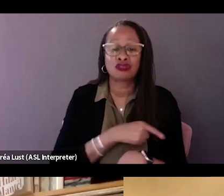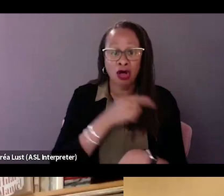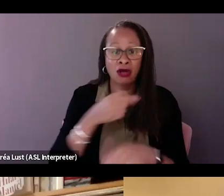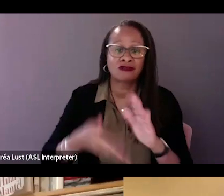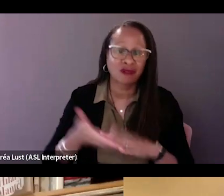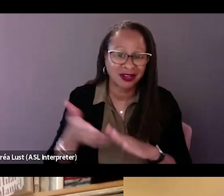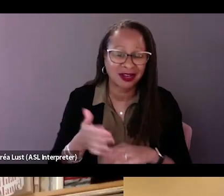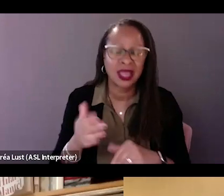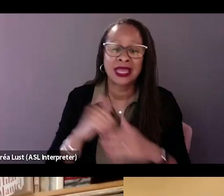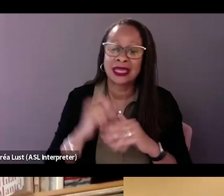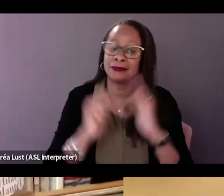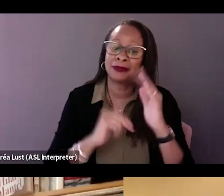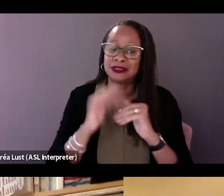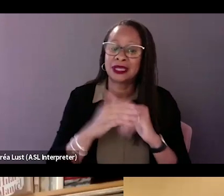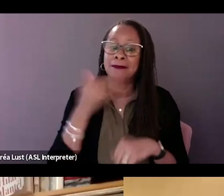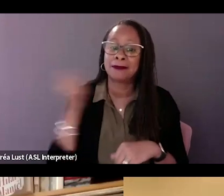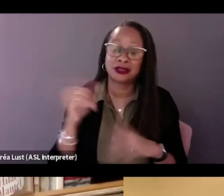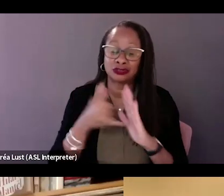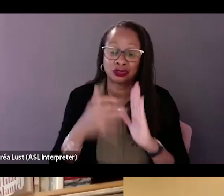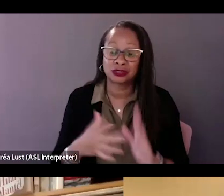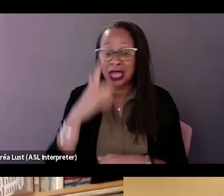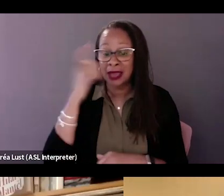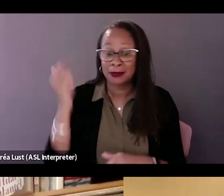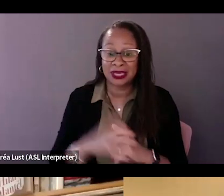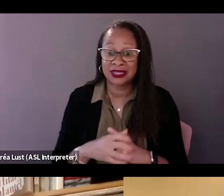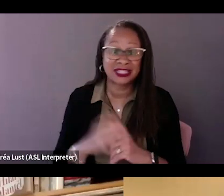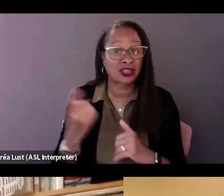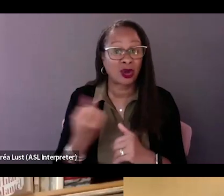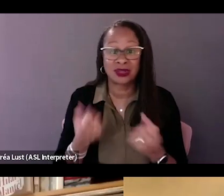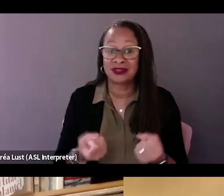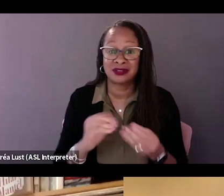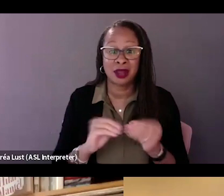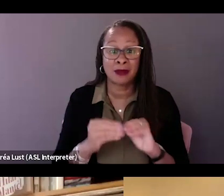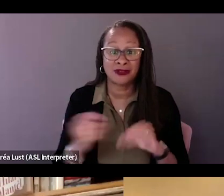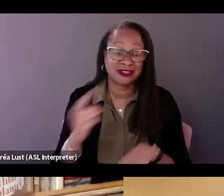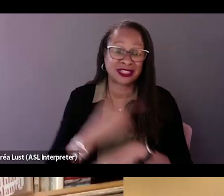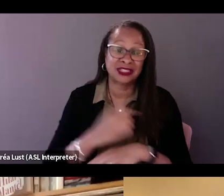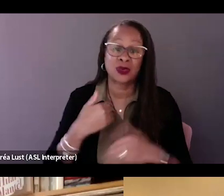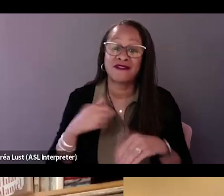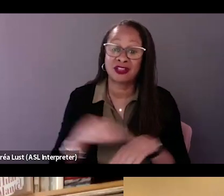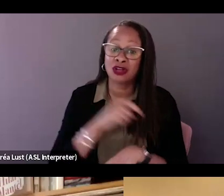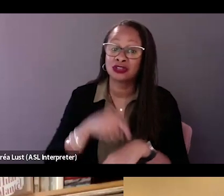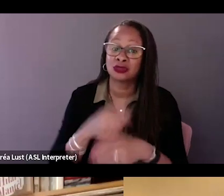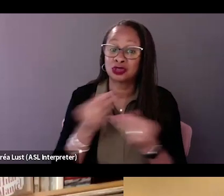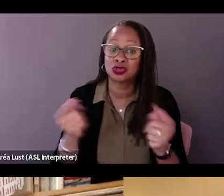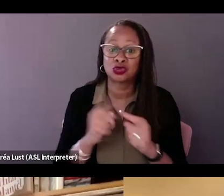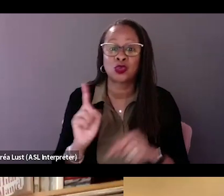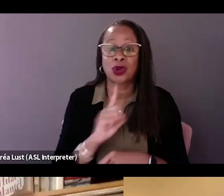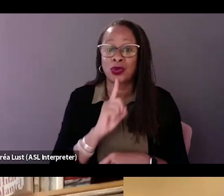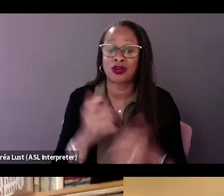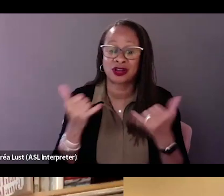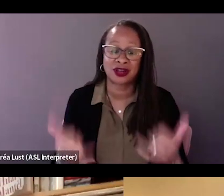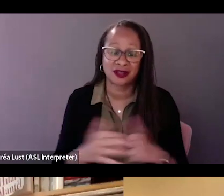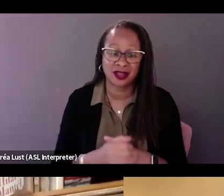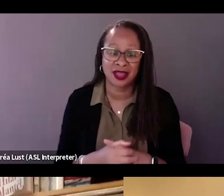of building a better journalism, because that's the only way we'll have long-term solutions to where we are. Well, I think for sure,